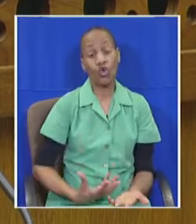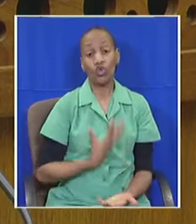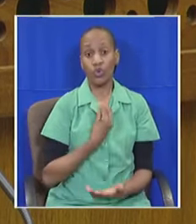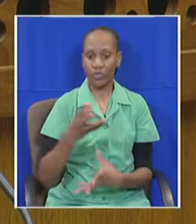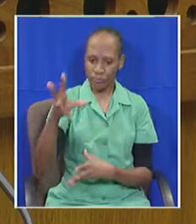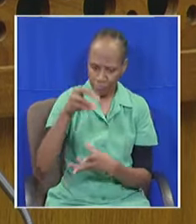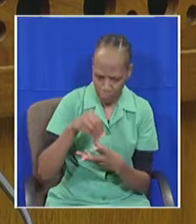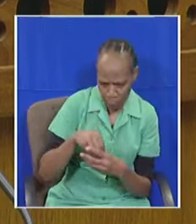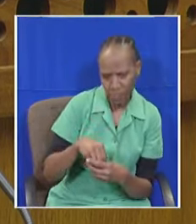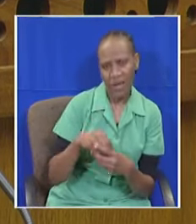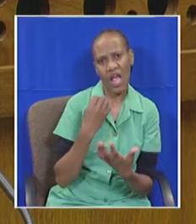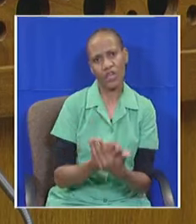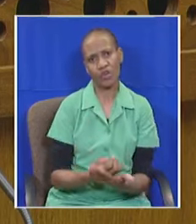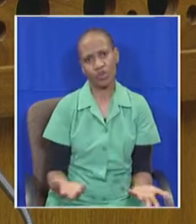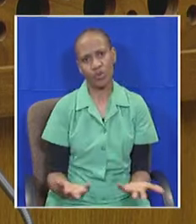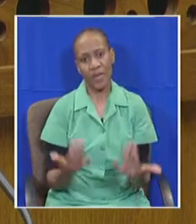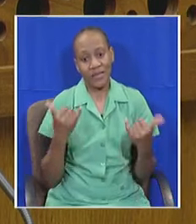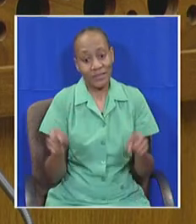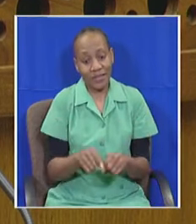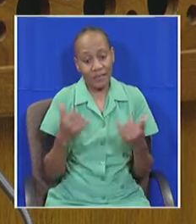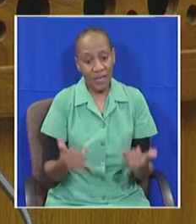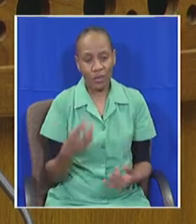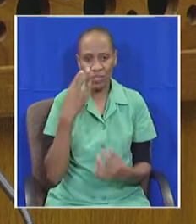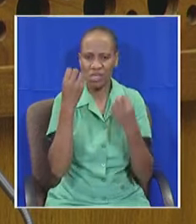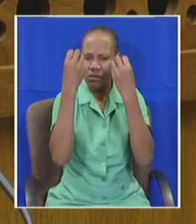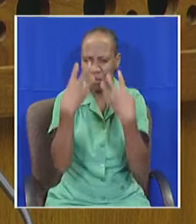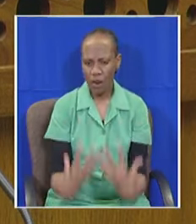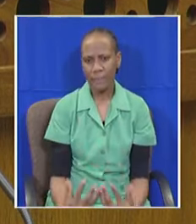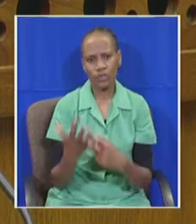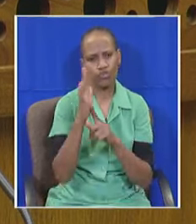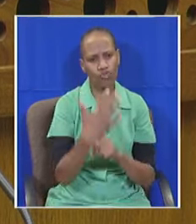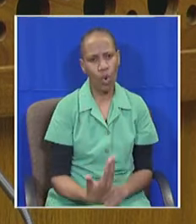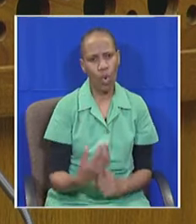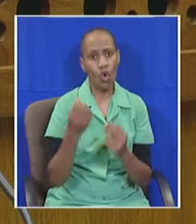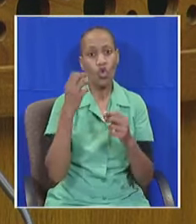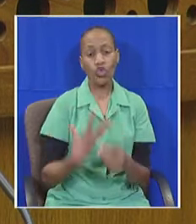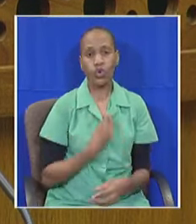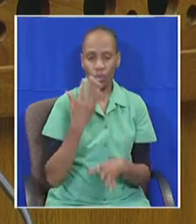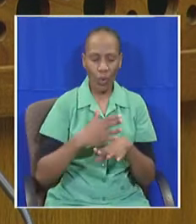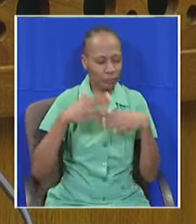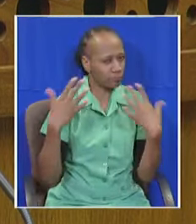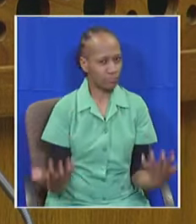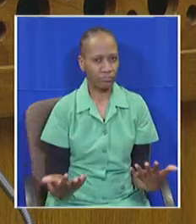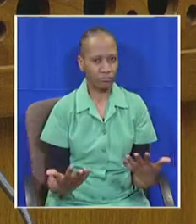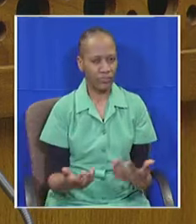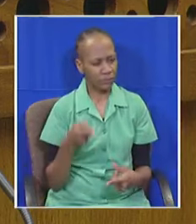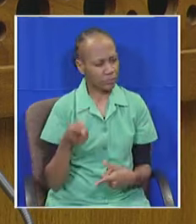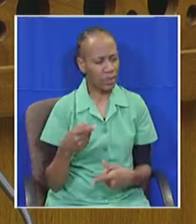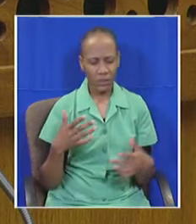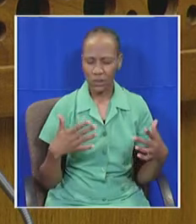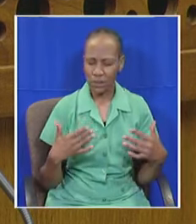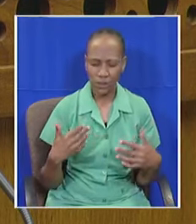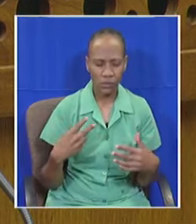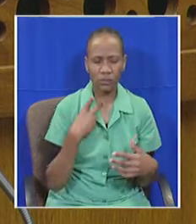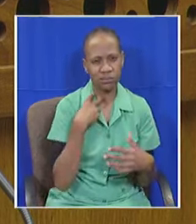economy has been emphasized by the recent unemployment statistics. These unemployment figures paint a disturbing picture, which